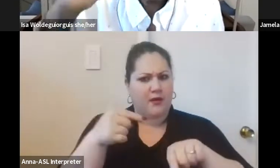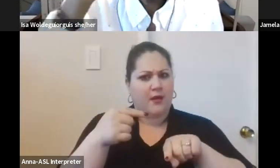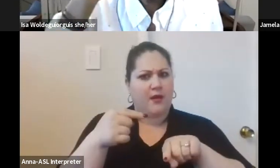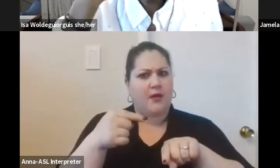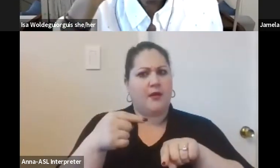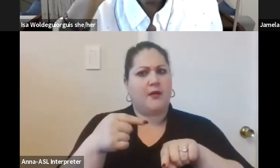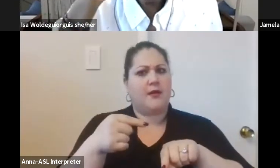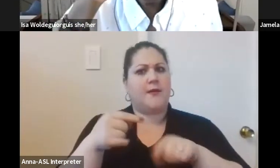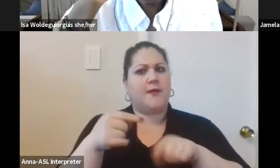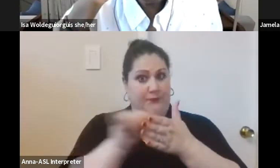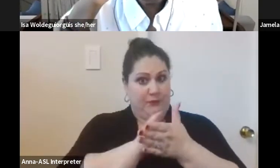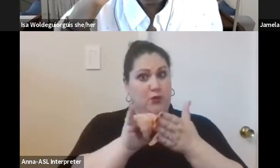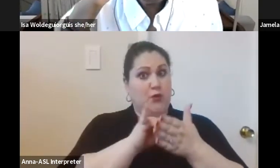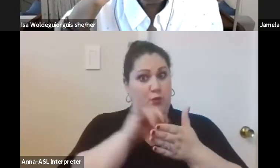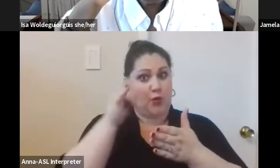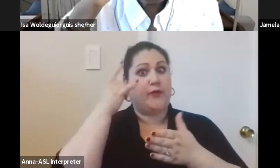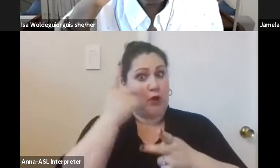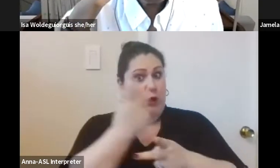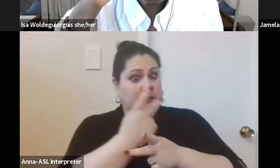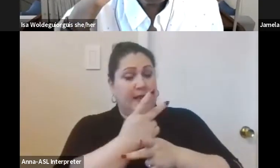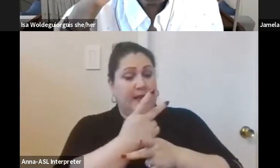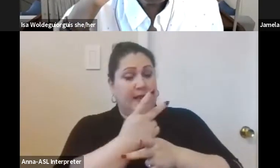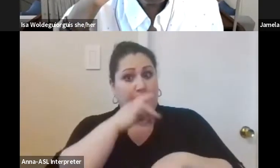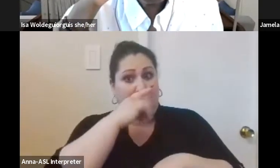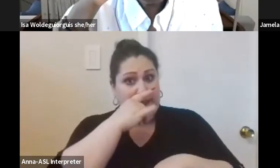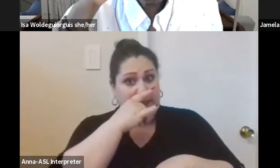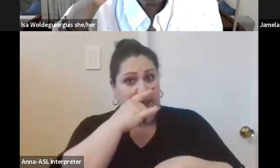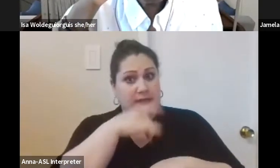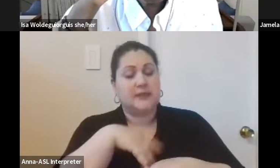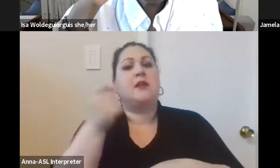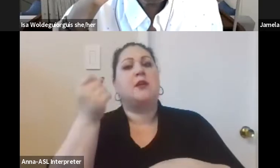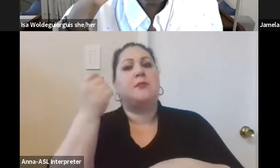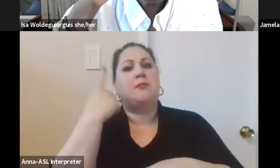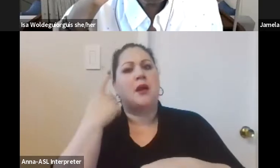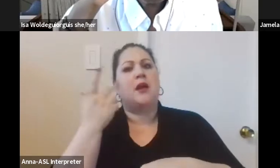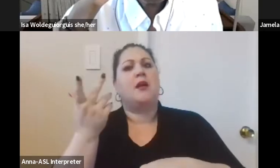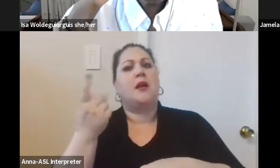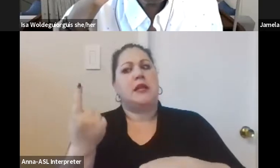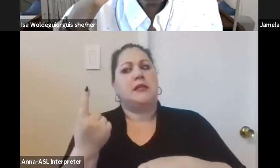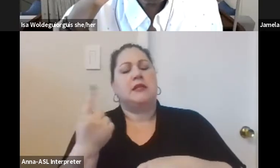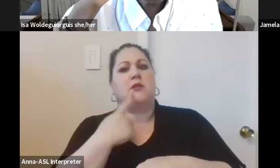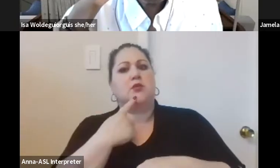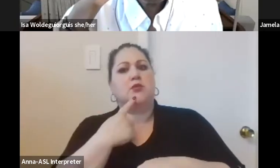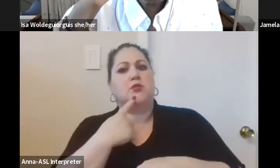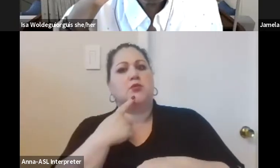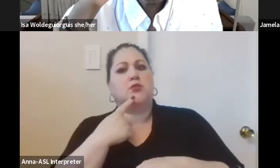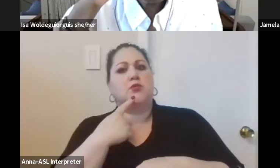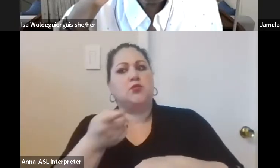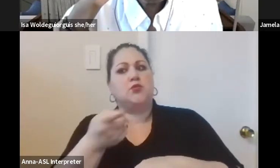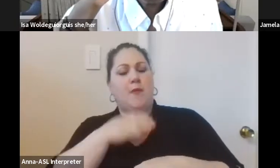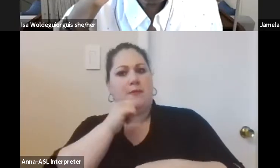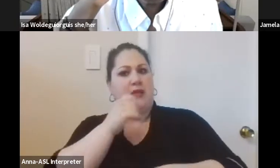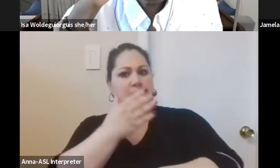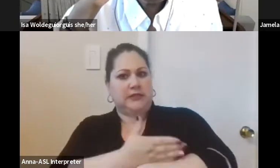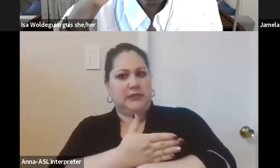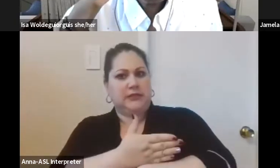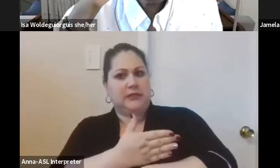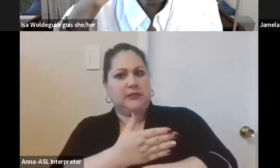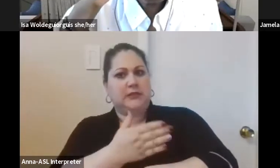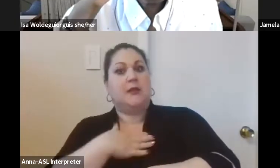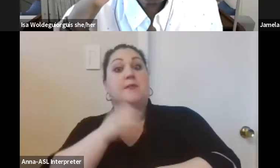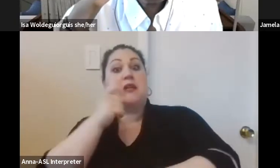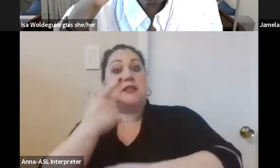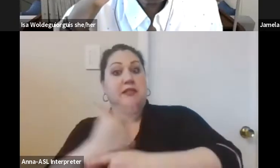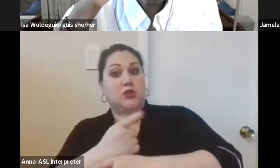care, she was told to come and see me in the hospital to see how I was doing. Never knew it was a trick, because they